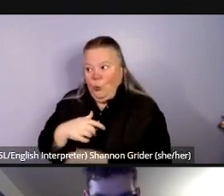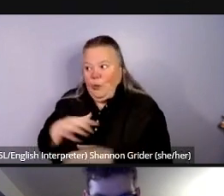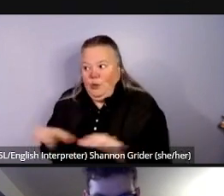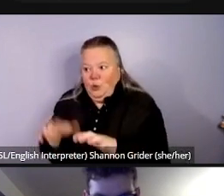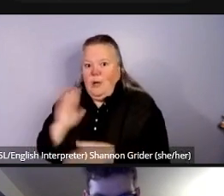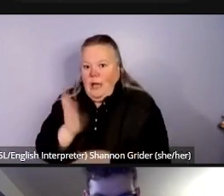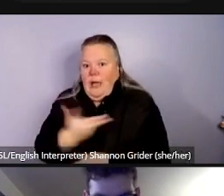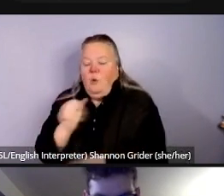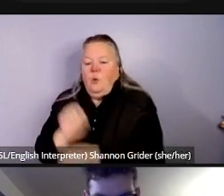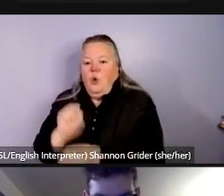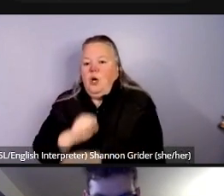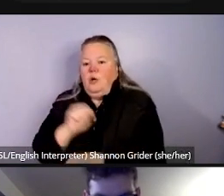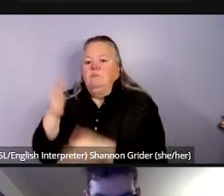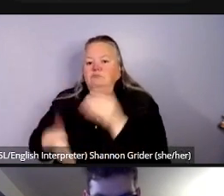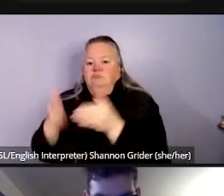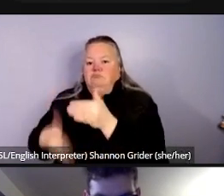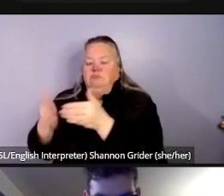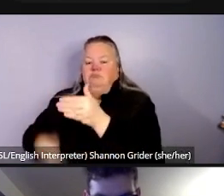done,